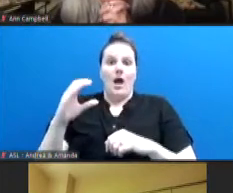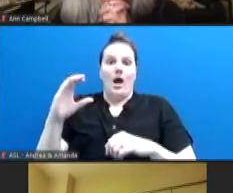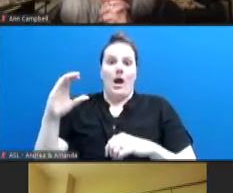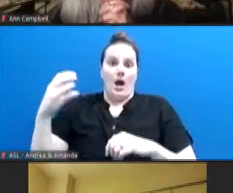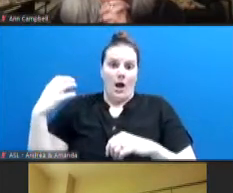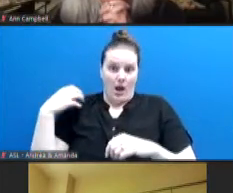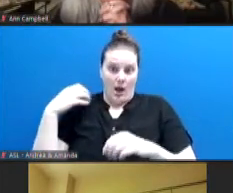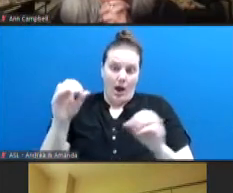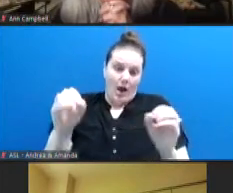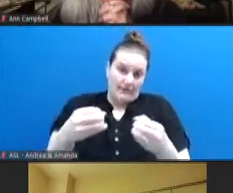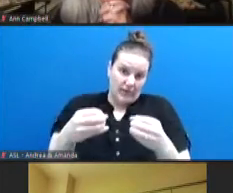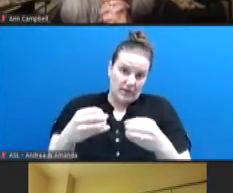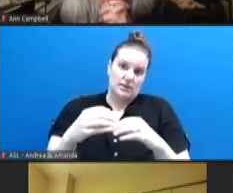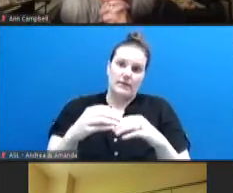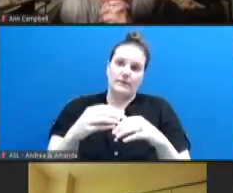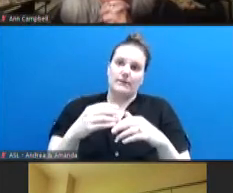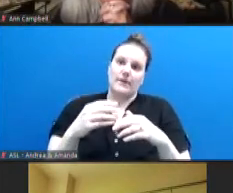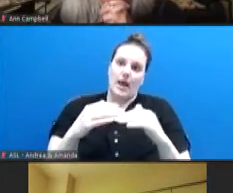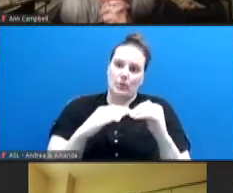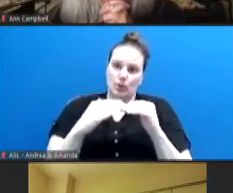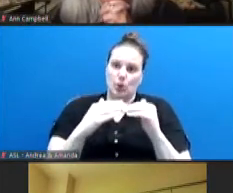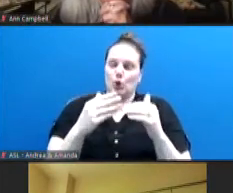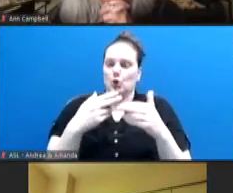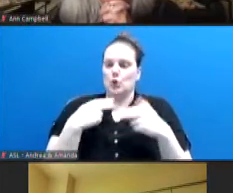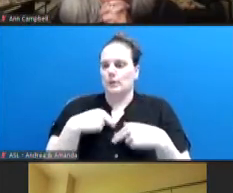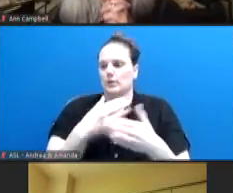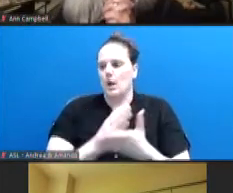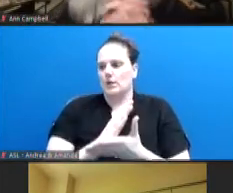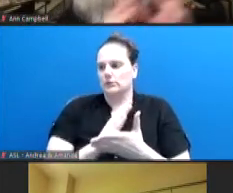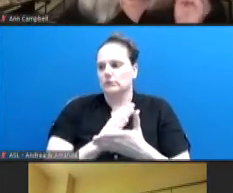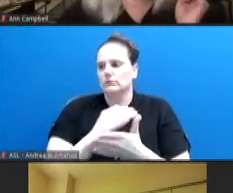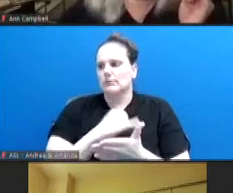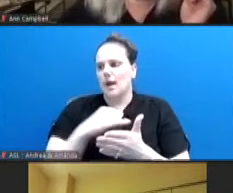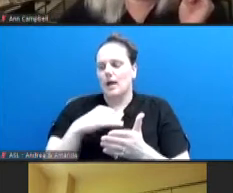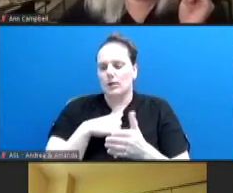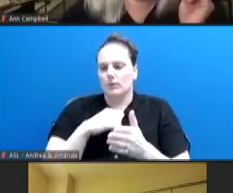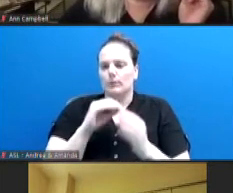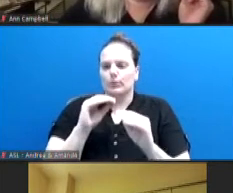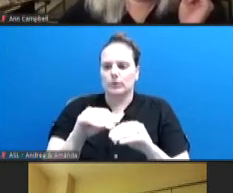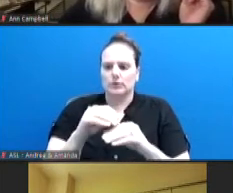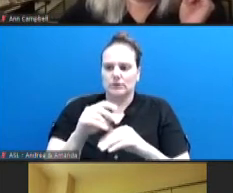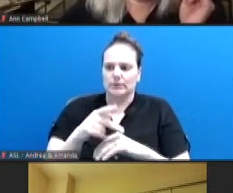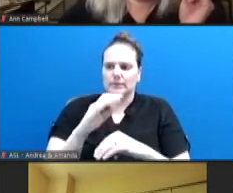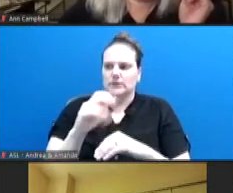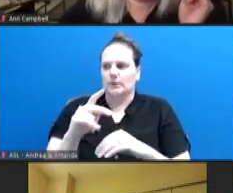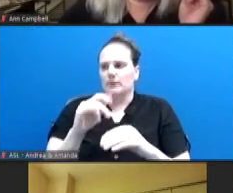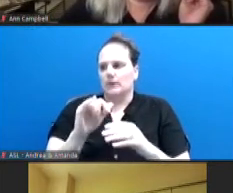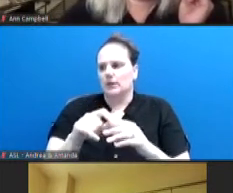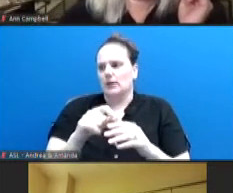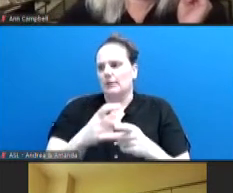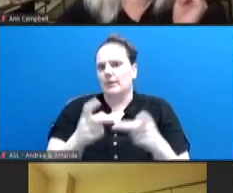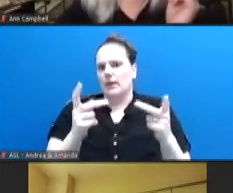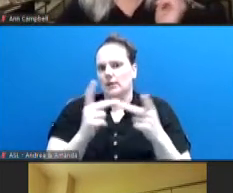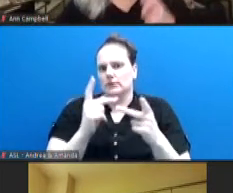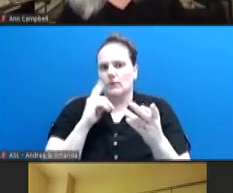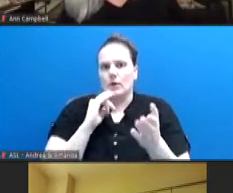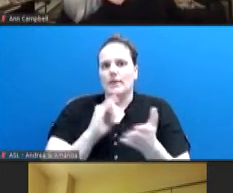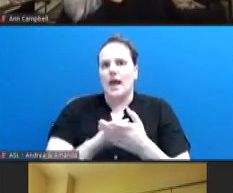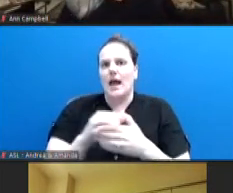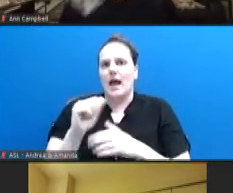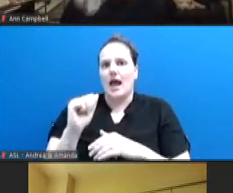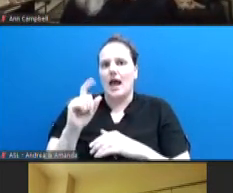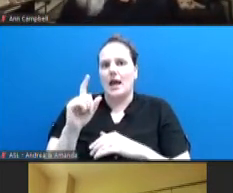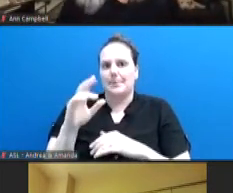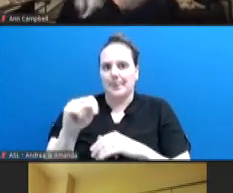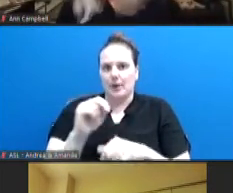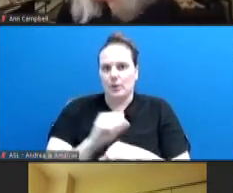Human Rights has been, when the mayor's office put together the PCCEP, was that they needed a place for the admin work